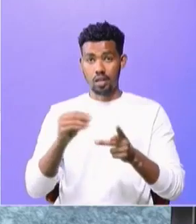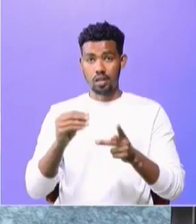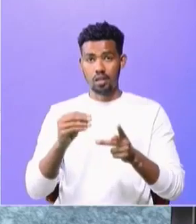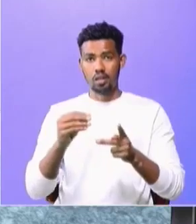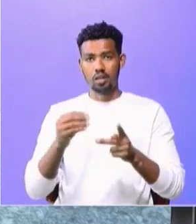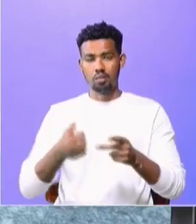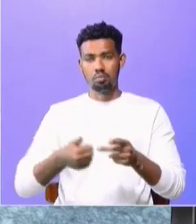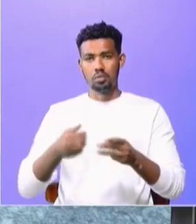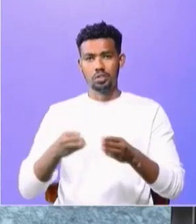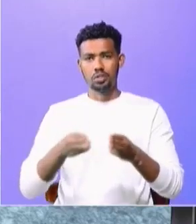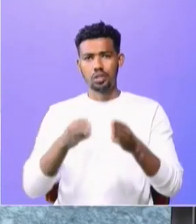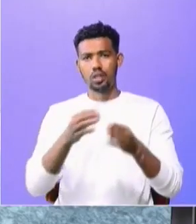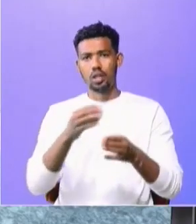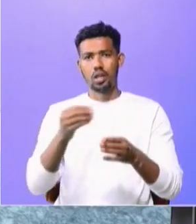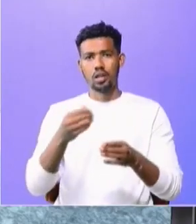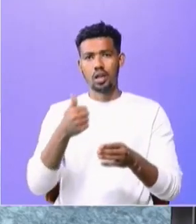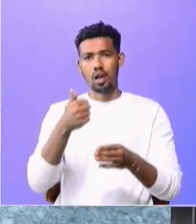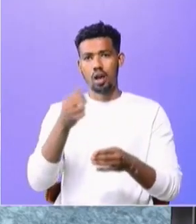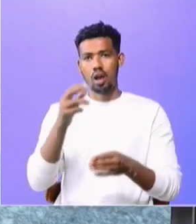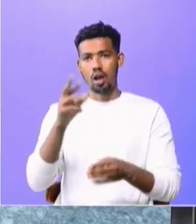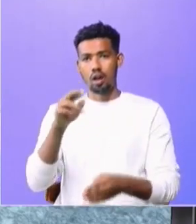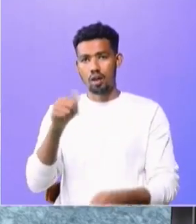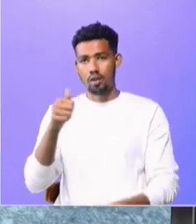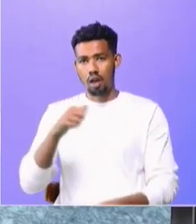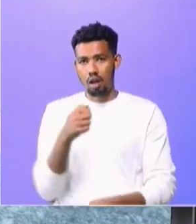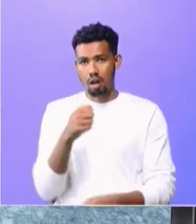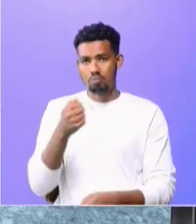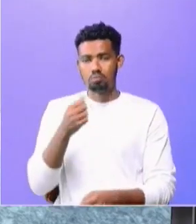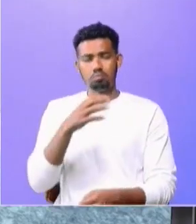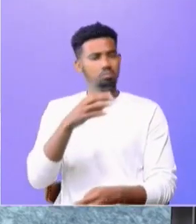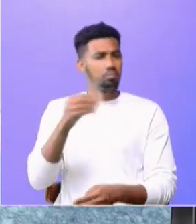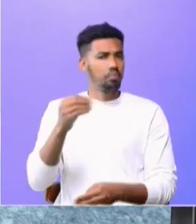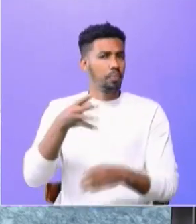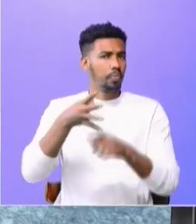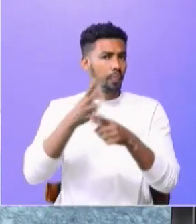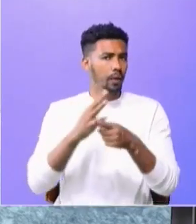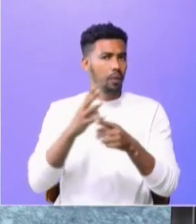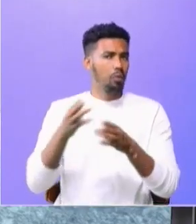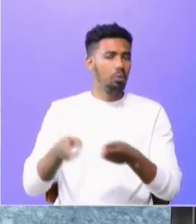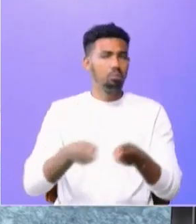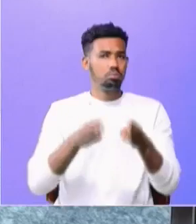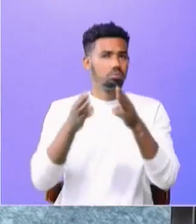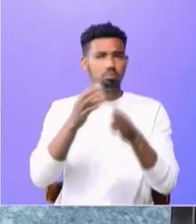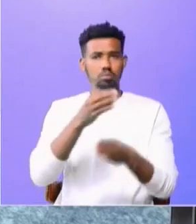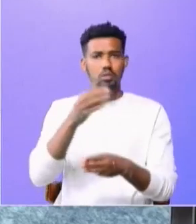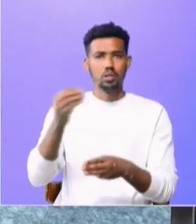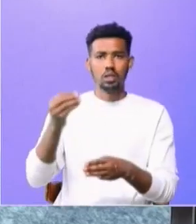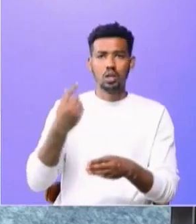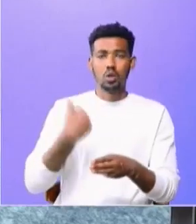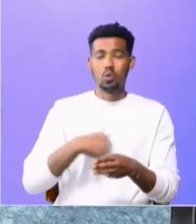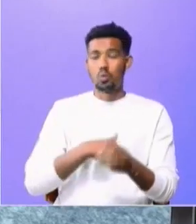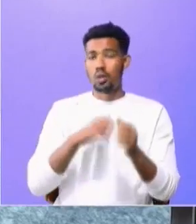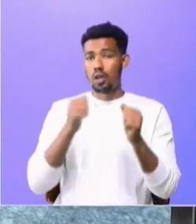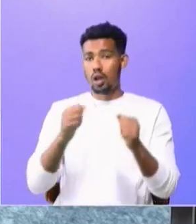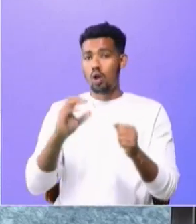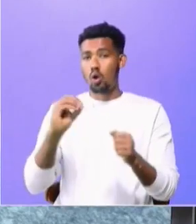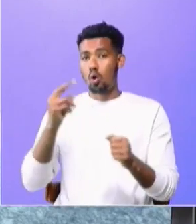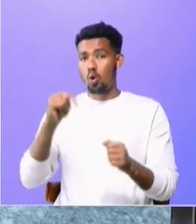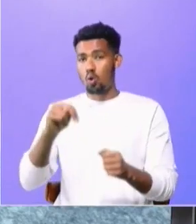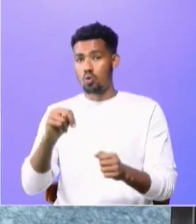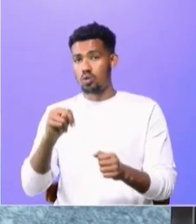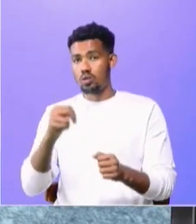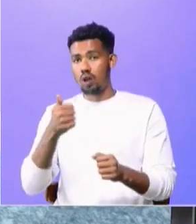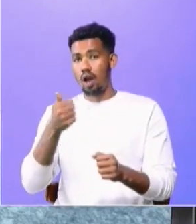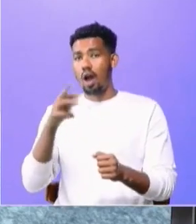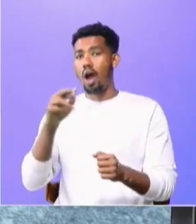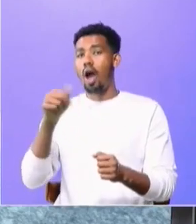street. For example, Arada Street, Arakilo Street, on Arakilo Street, and also we can say on Arada